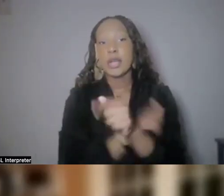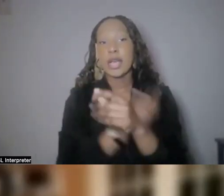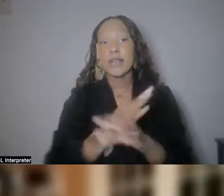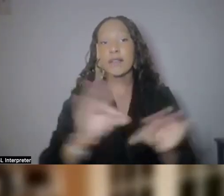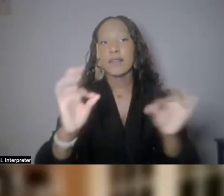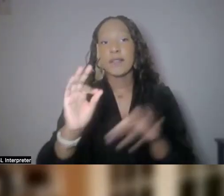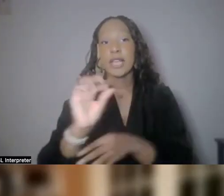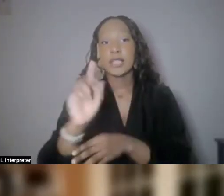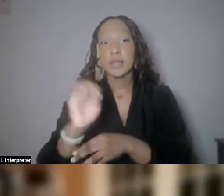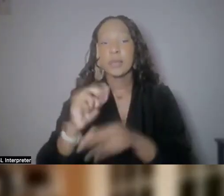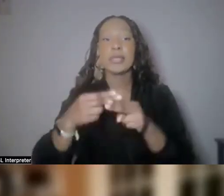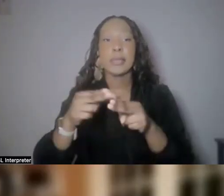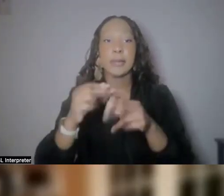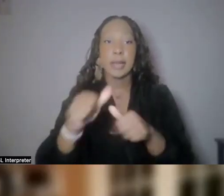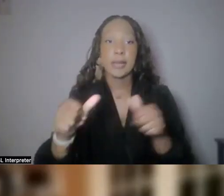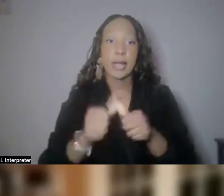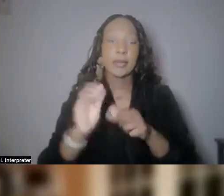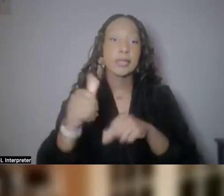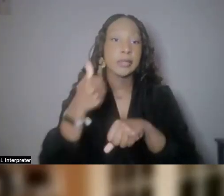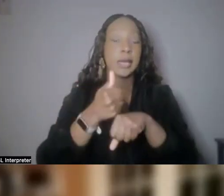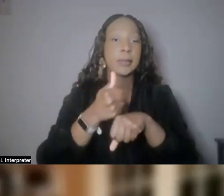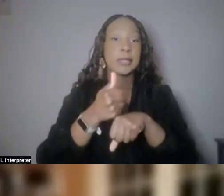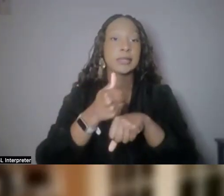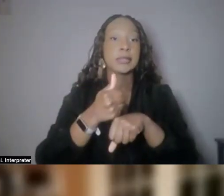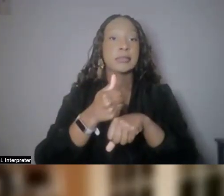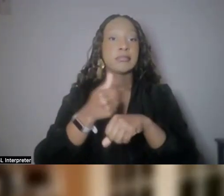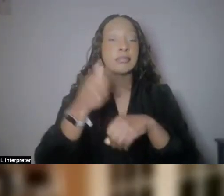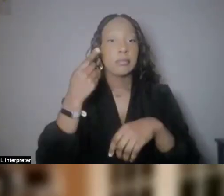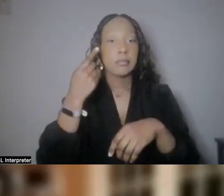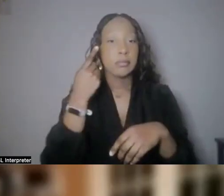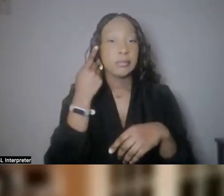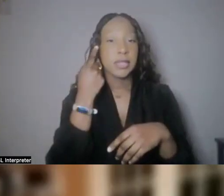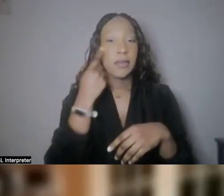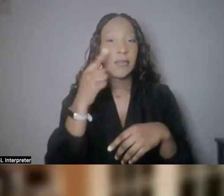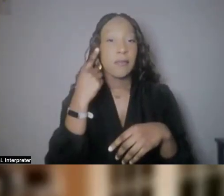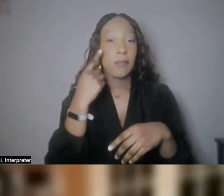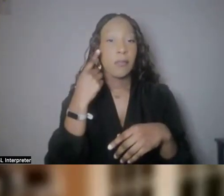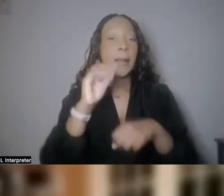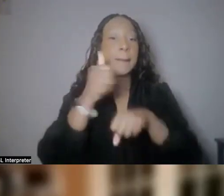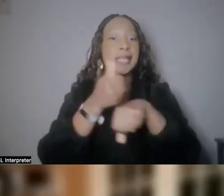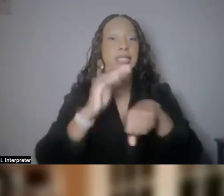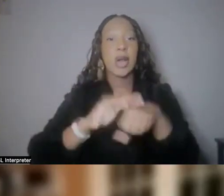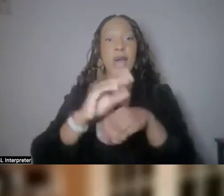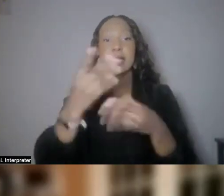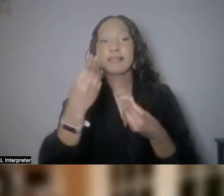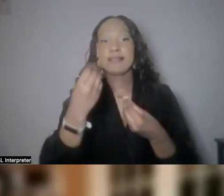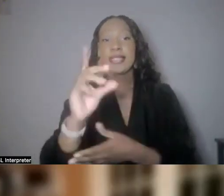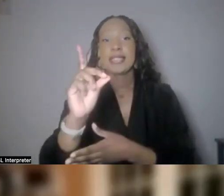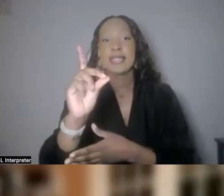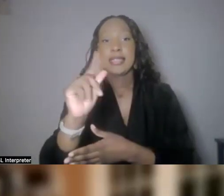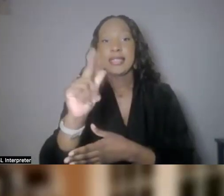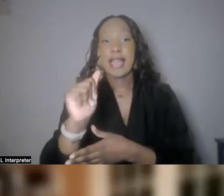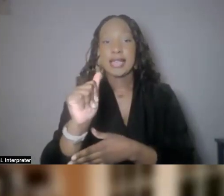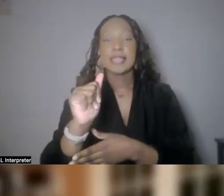temporary areas that are established based very much on data, so on arrest data and crime